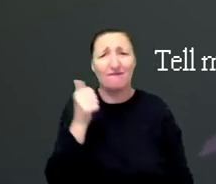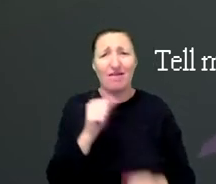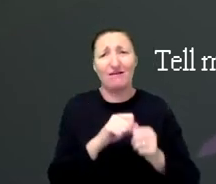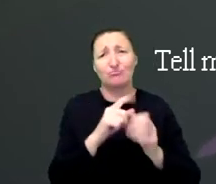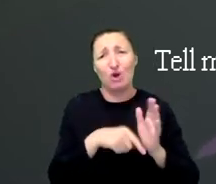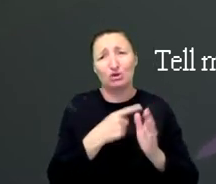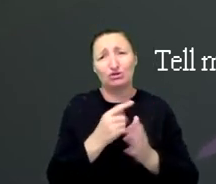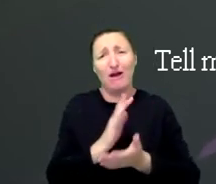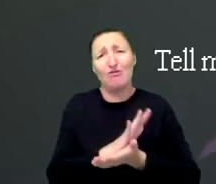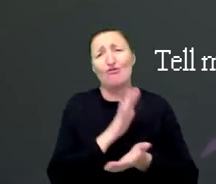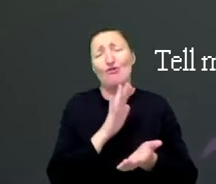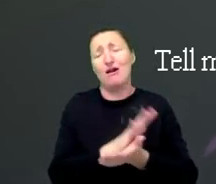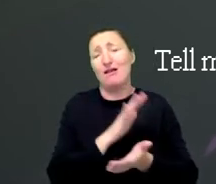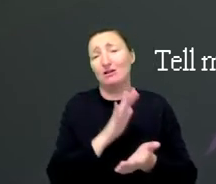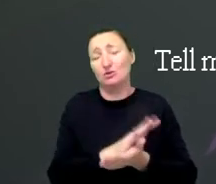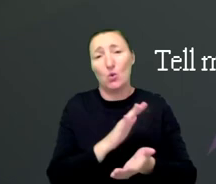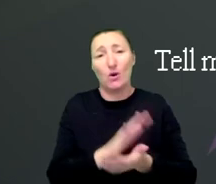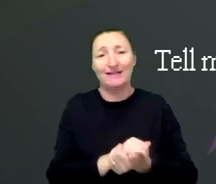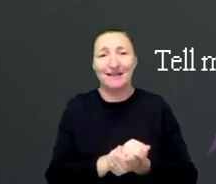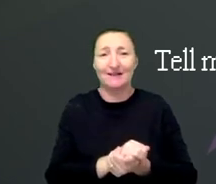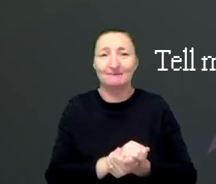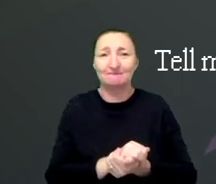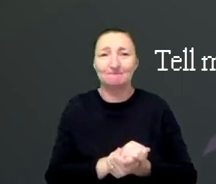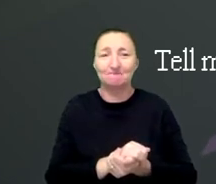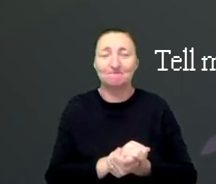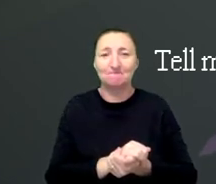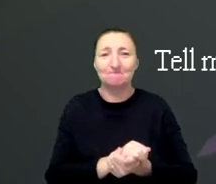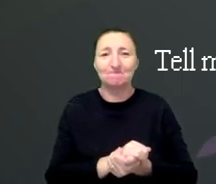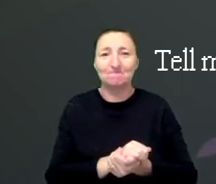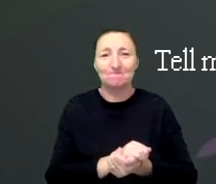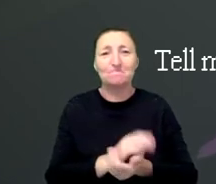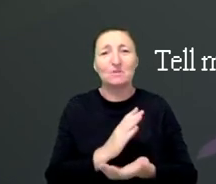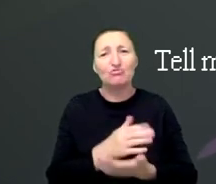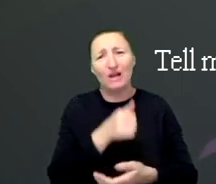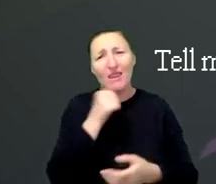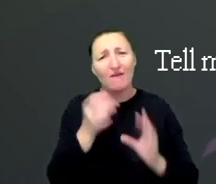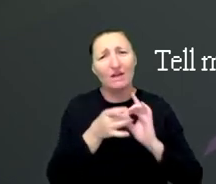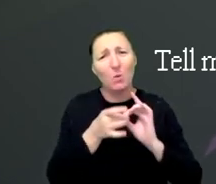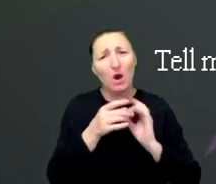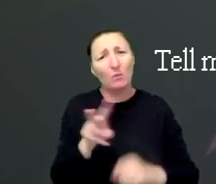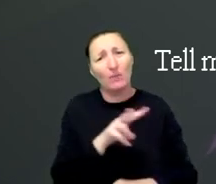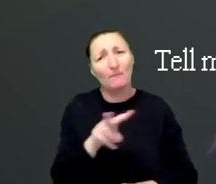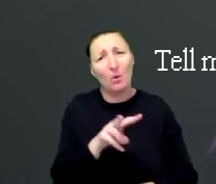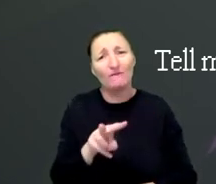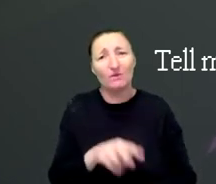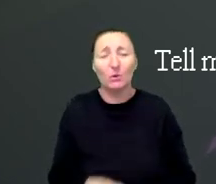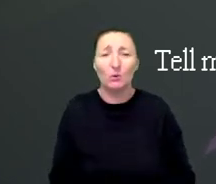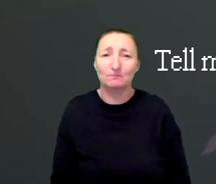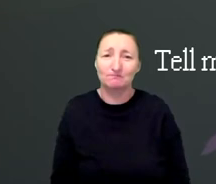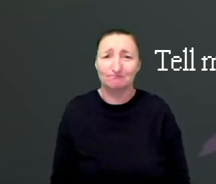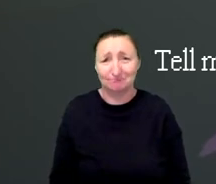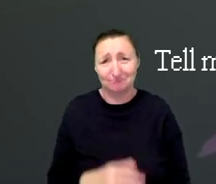Really fun as well. Mm. Like, I makes me think about how like nice it was to work with both of you. Likewise. It was nice to work with you too. Yeah.